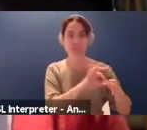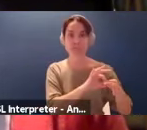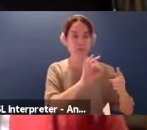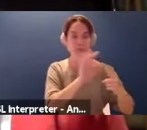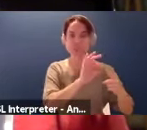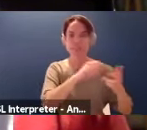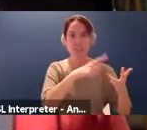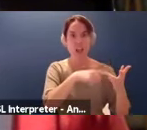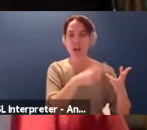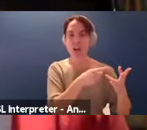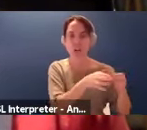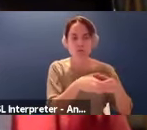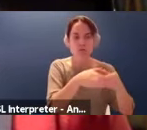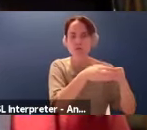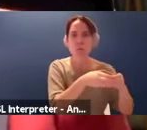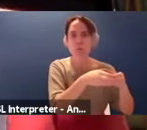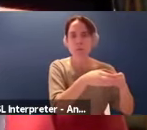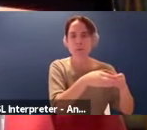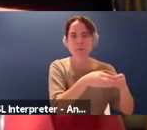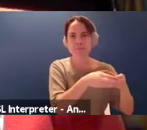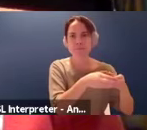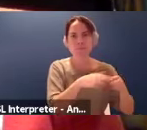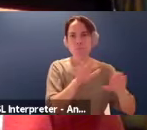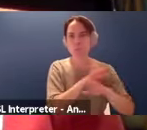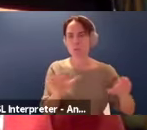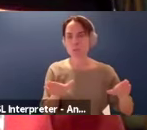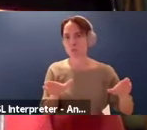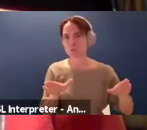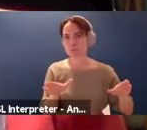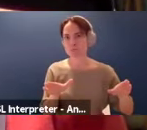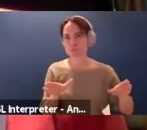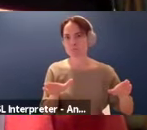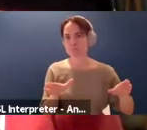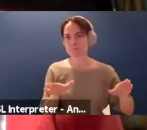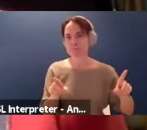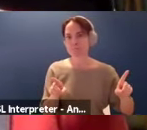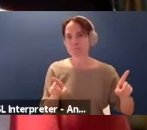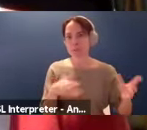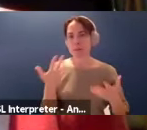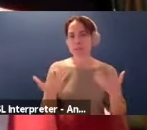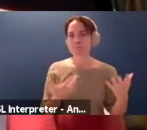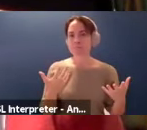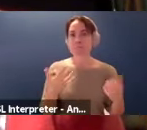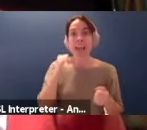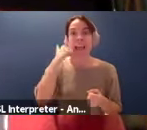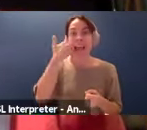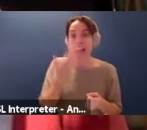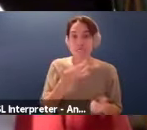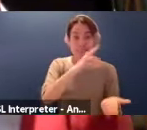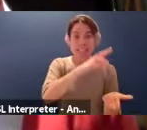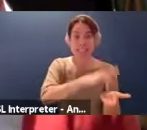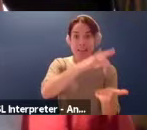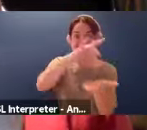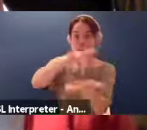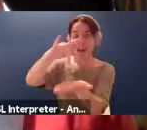way um having said that every center is um autonomous so every center can do what they like but